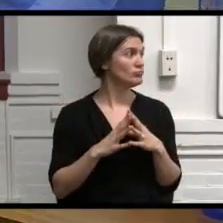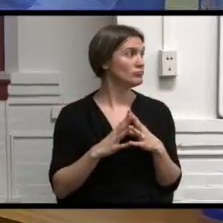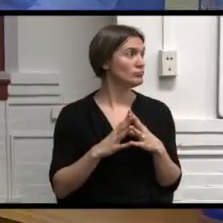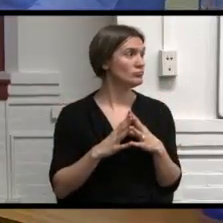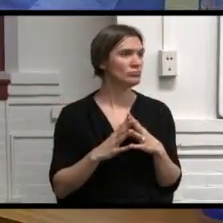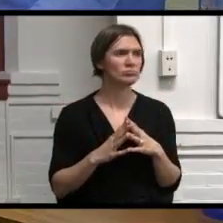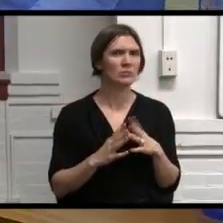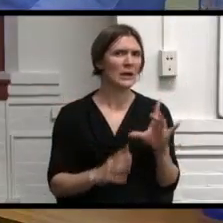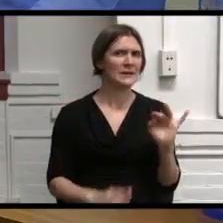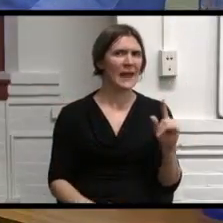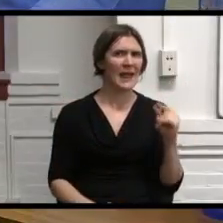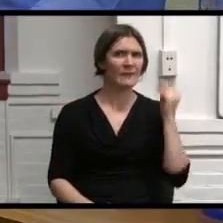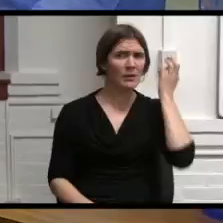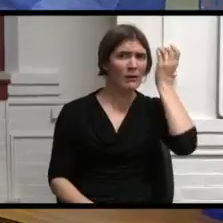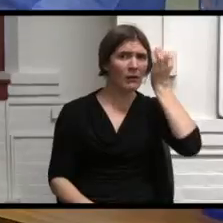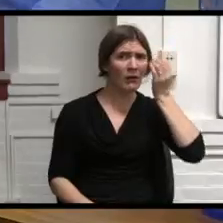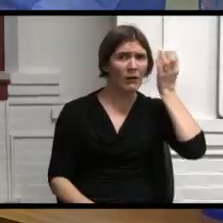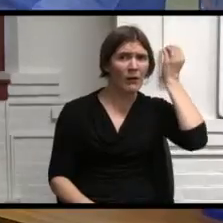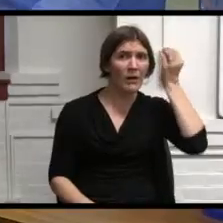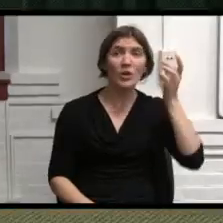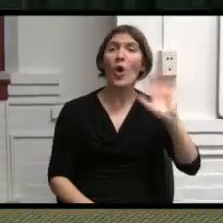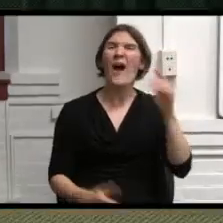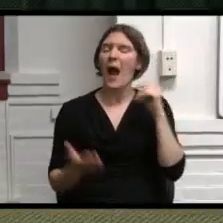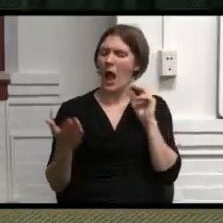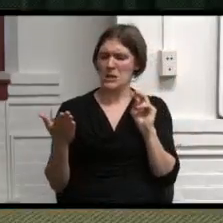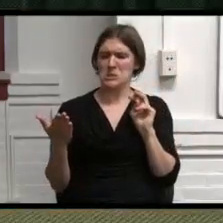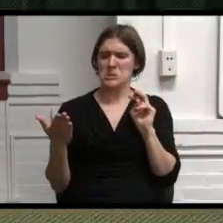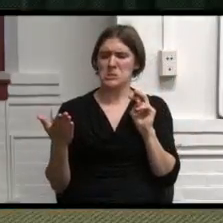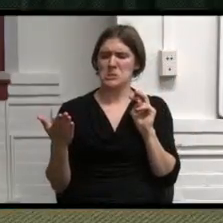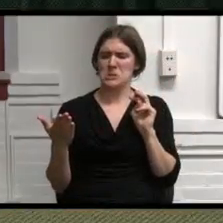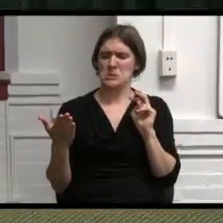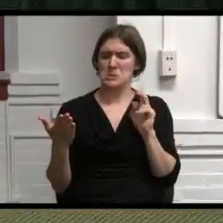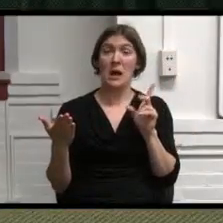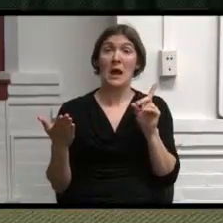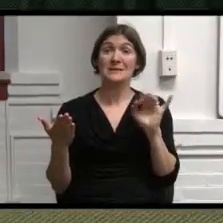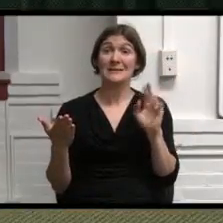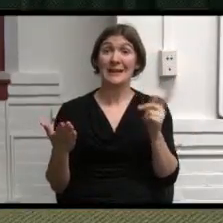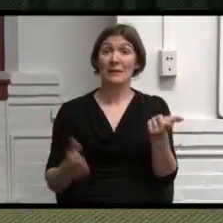David, you look like you were thinking, but you're not. No, I was just wondering if Dick would like to read